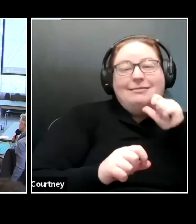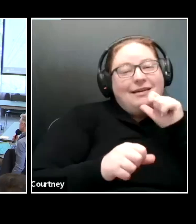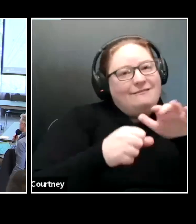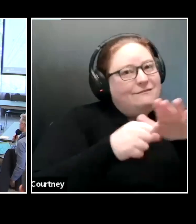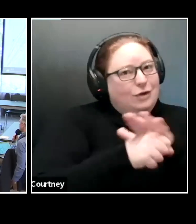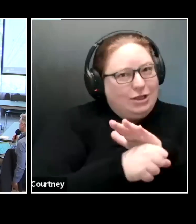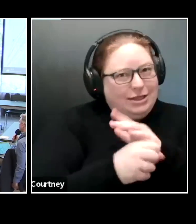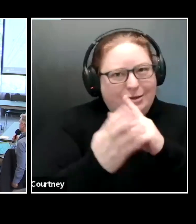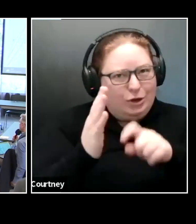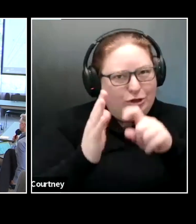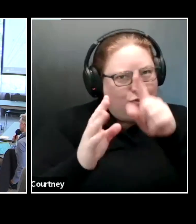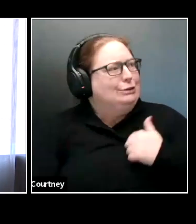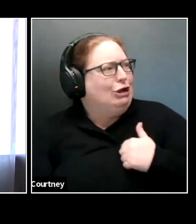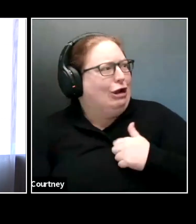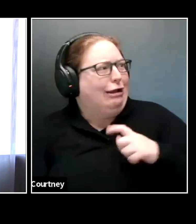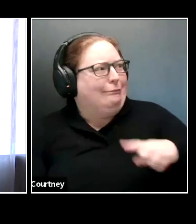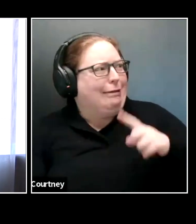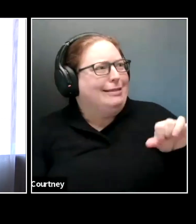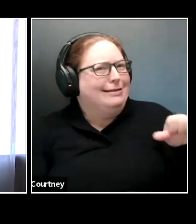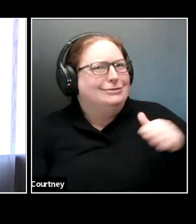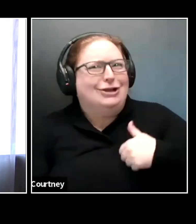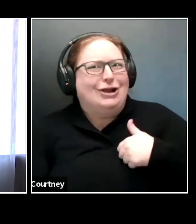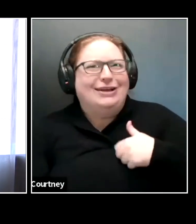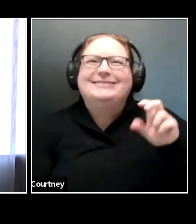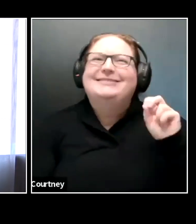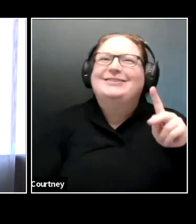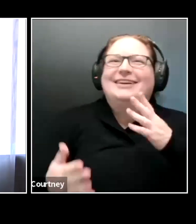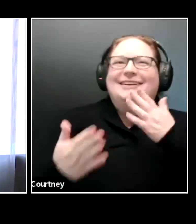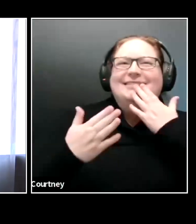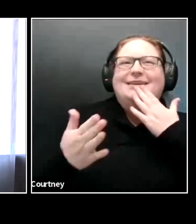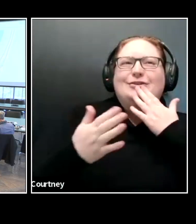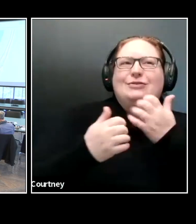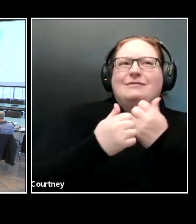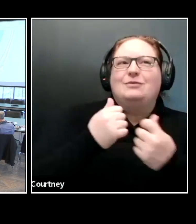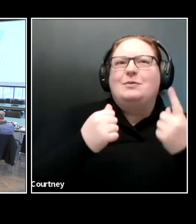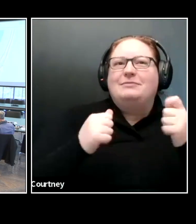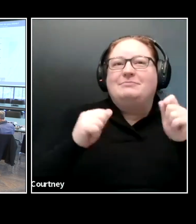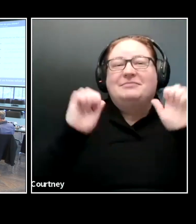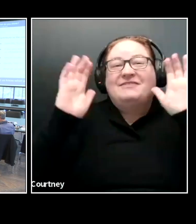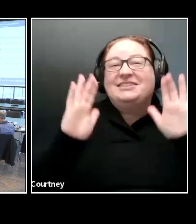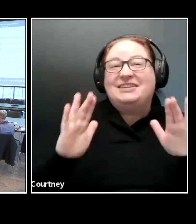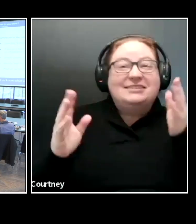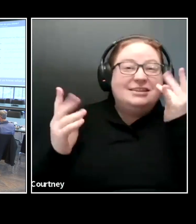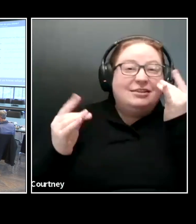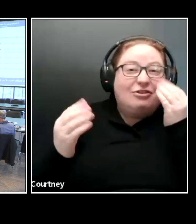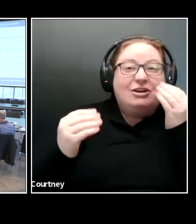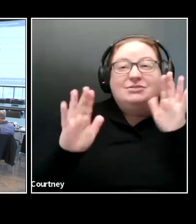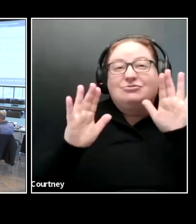what you're saying, but. All right, well, thank you, everybody. These are fantastic thoughts.